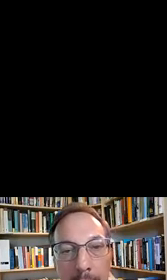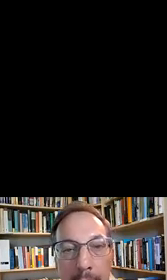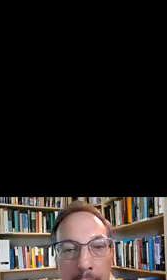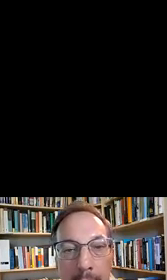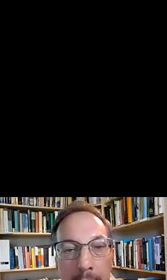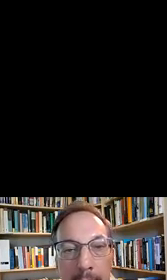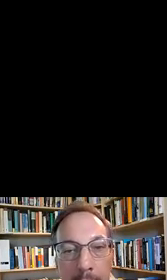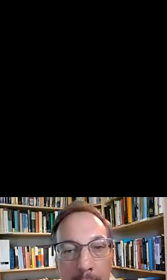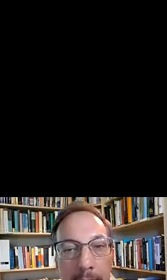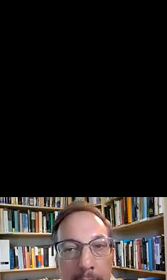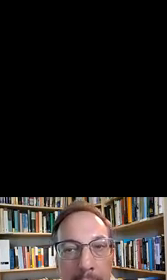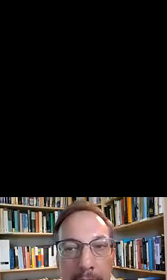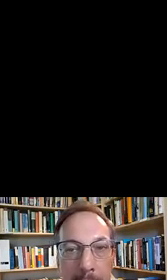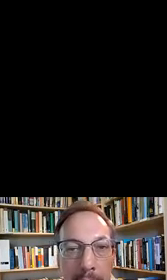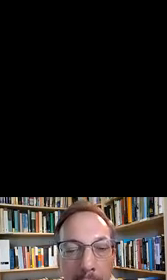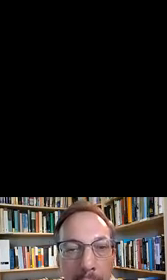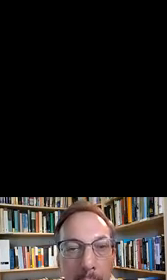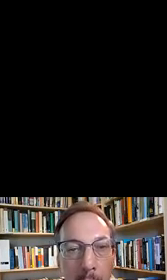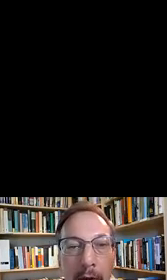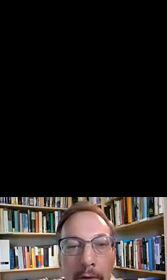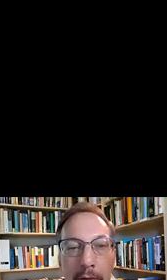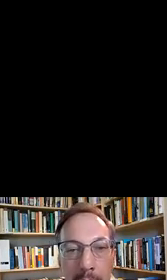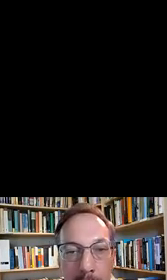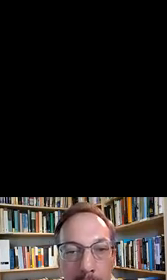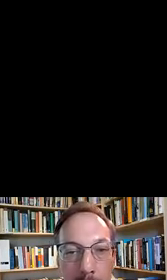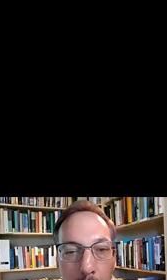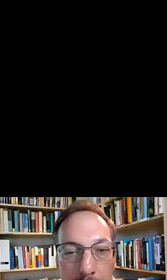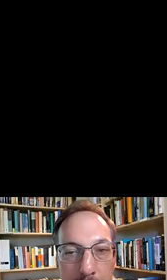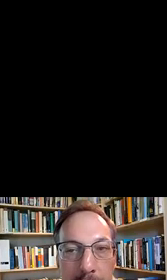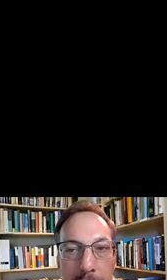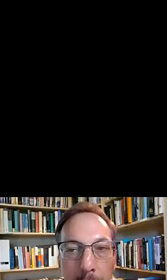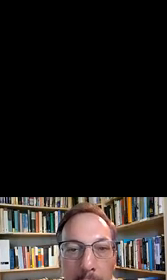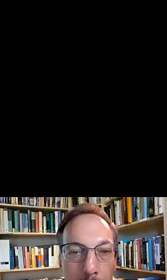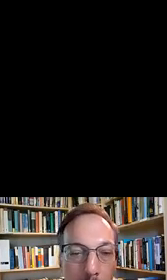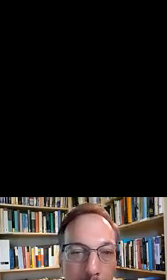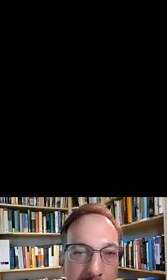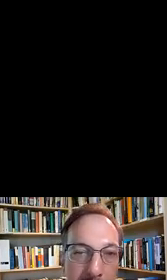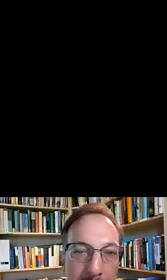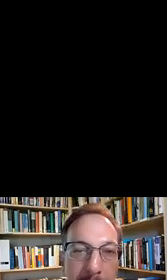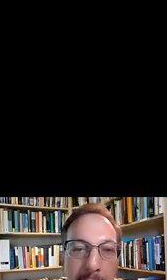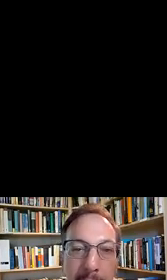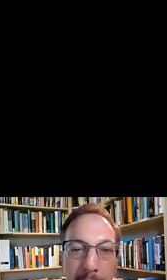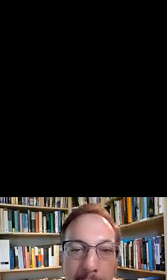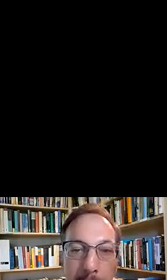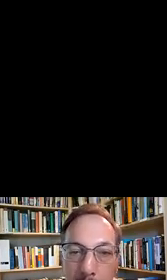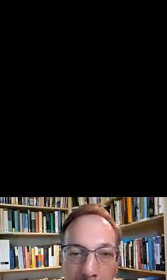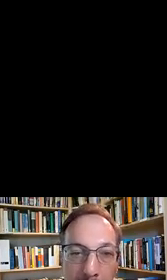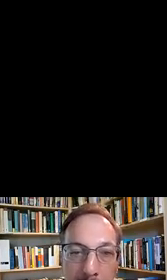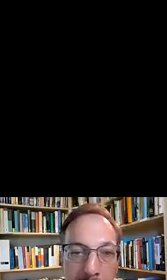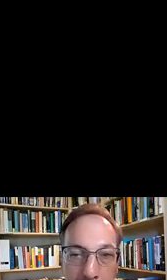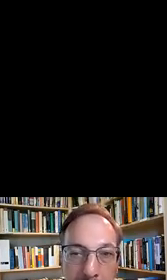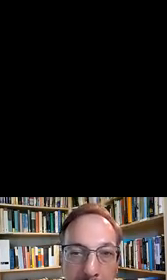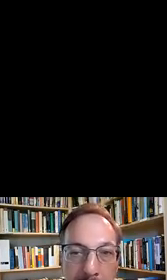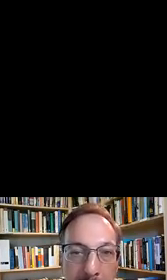okay. The thing is that you need to complete all the required courses for your program of study. And if you can